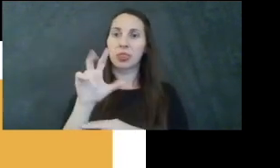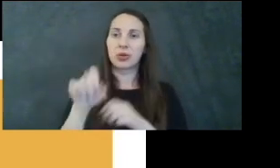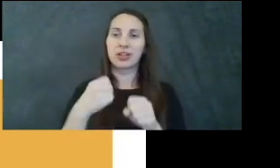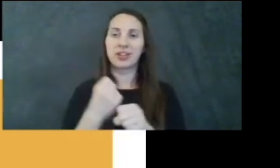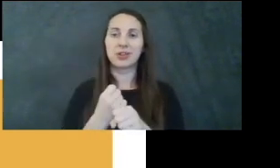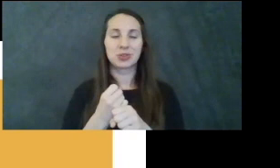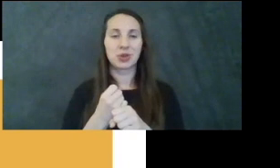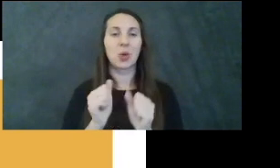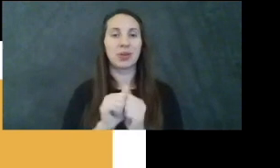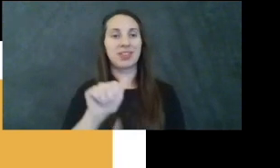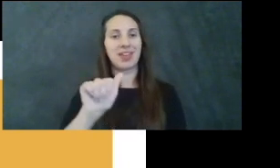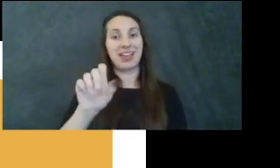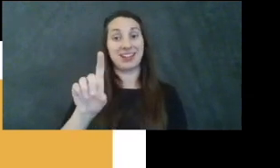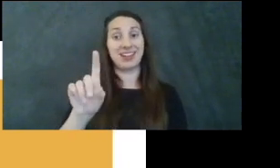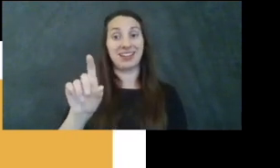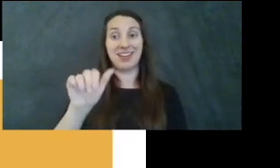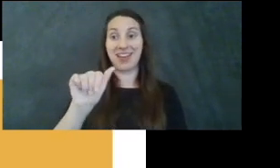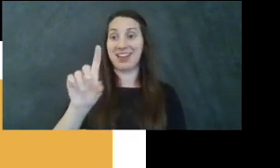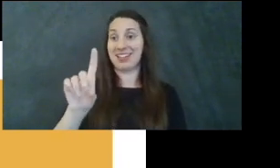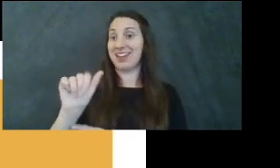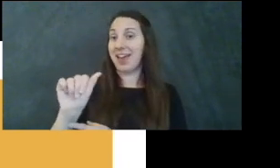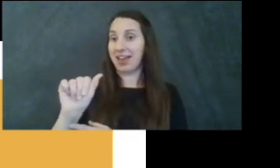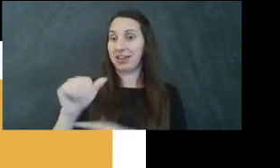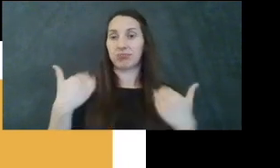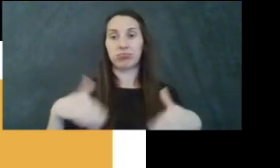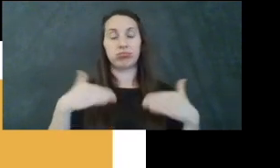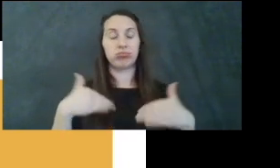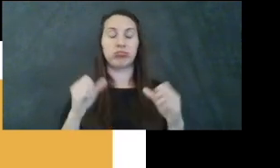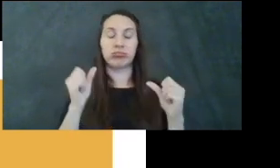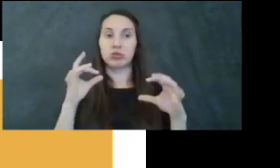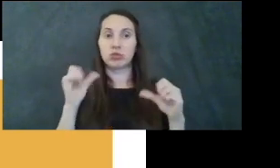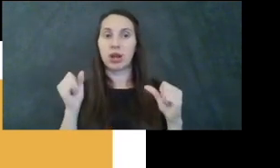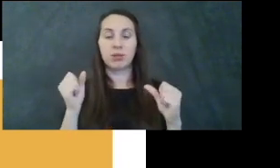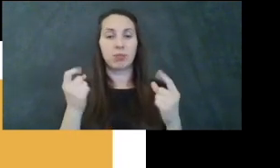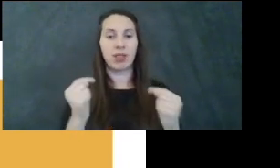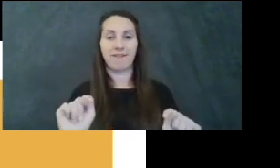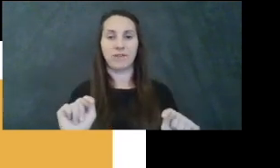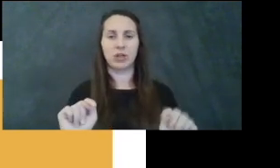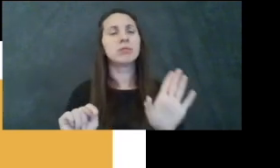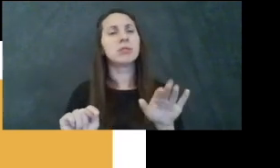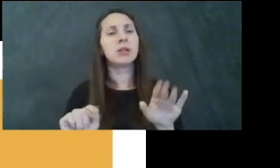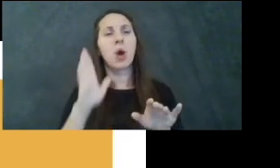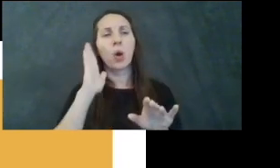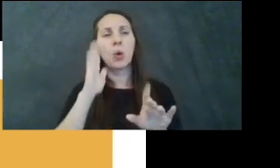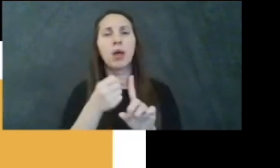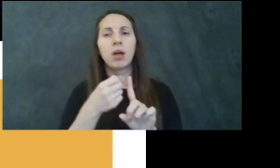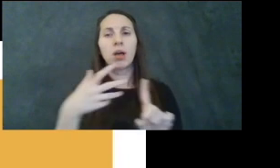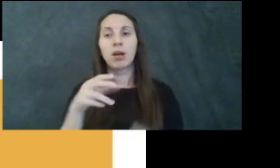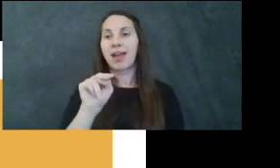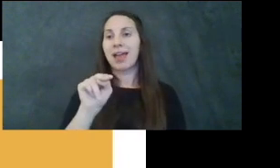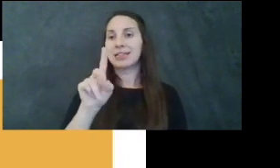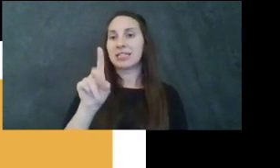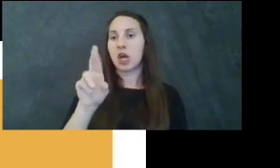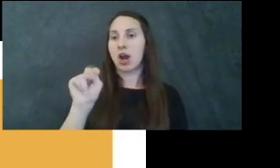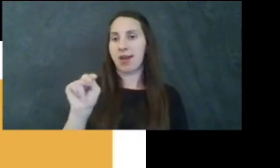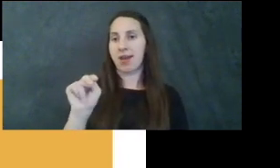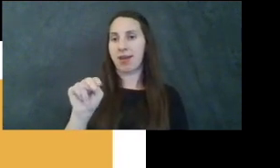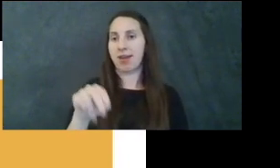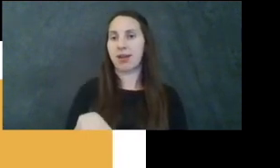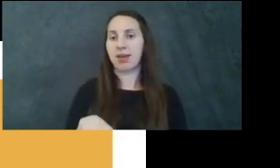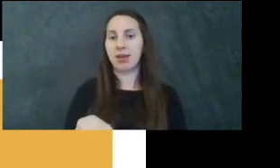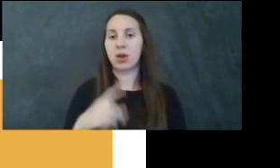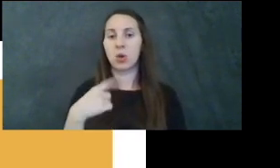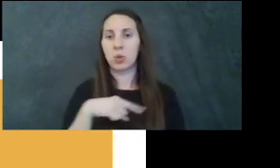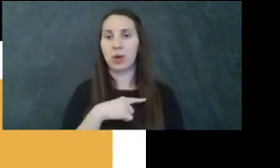was, an incredible, important effort. Let me just tell you a little bit. NDRN, which is the Association of the Protection